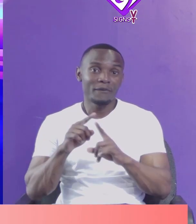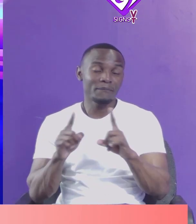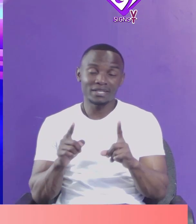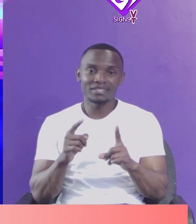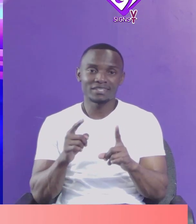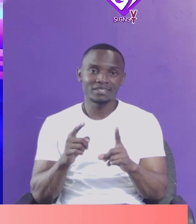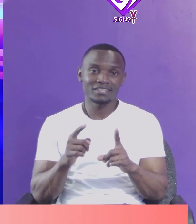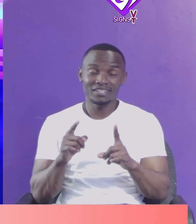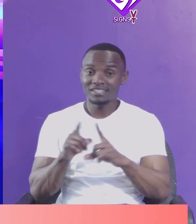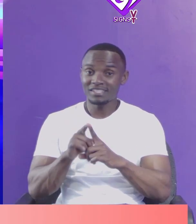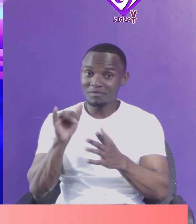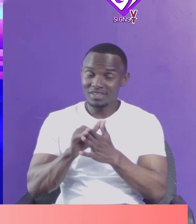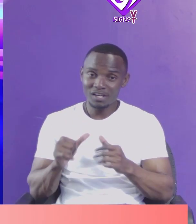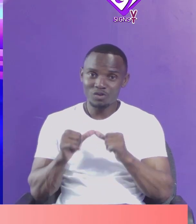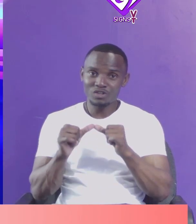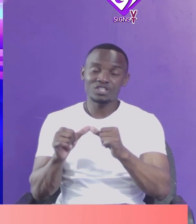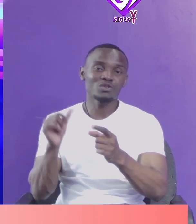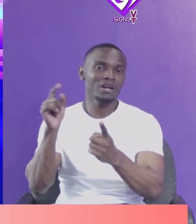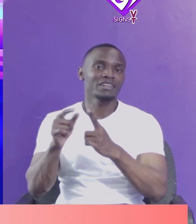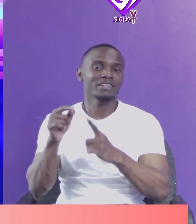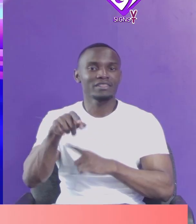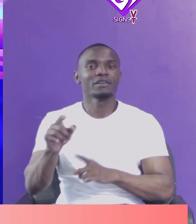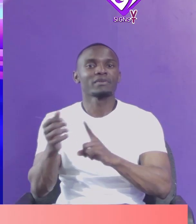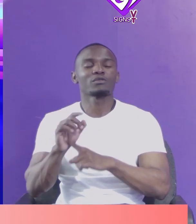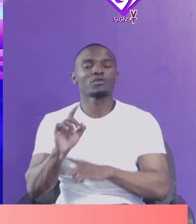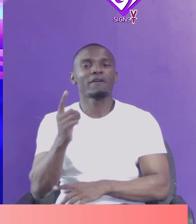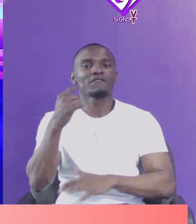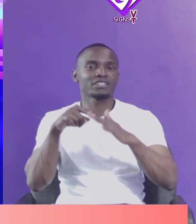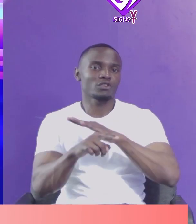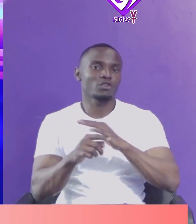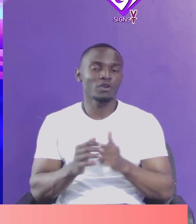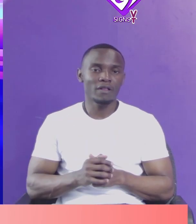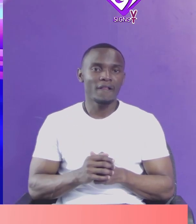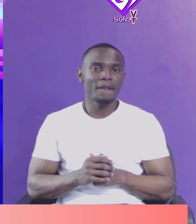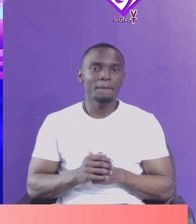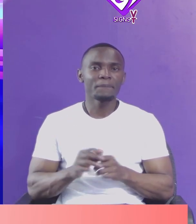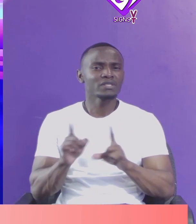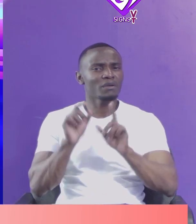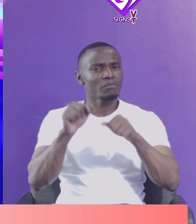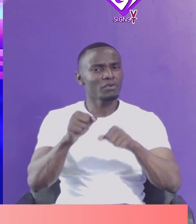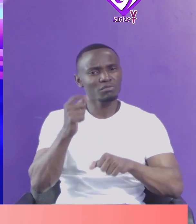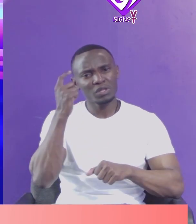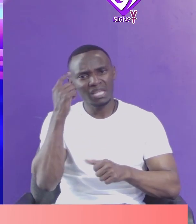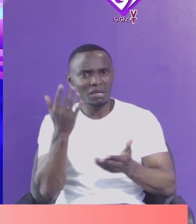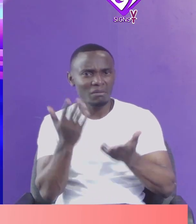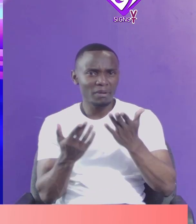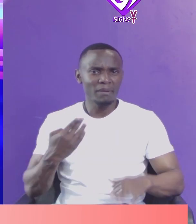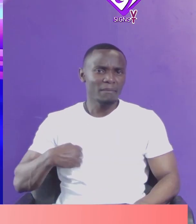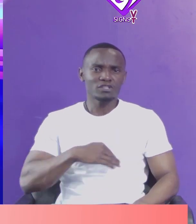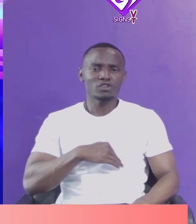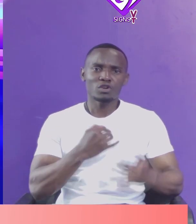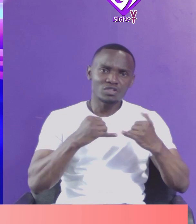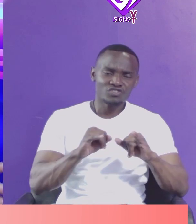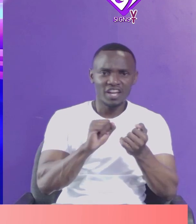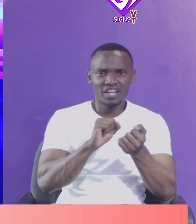and that kept going until they actually got their first goal. Yes. And you could think like maybe Barcelona will try and change or try a little bit